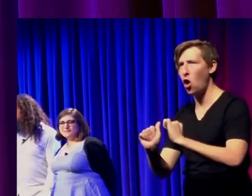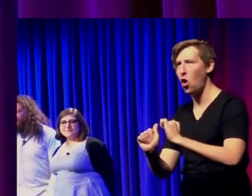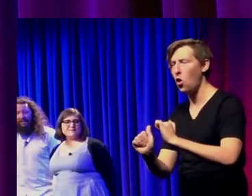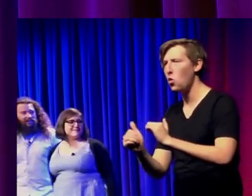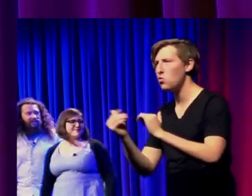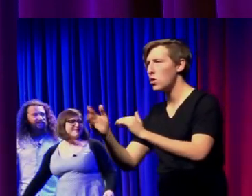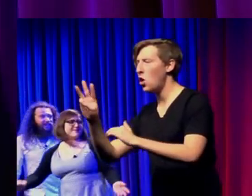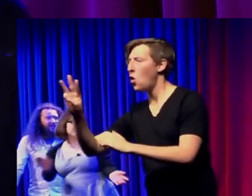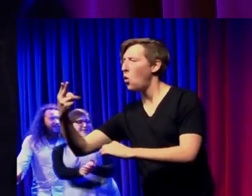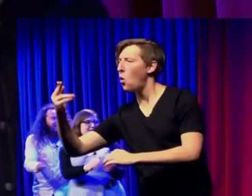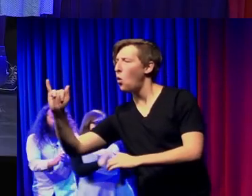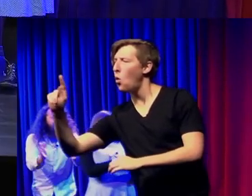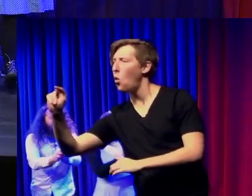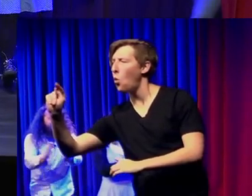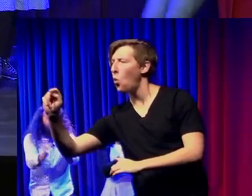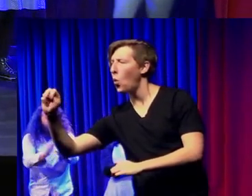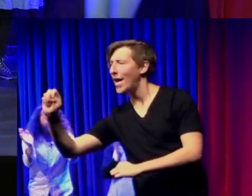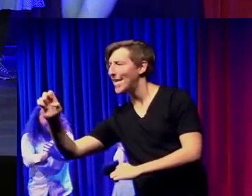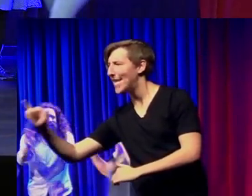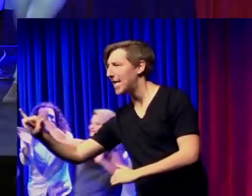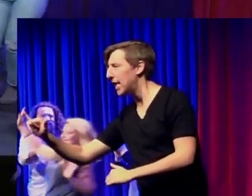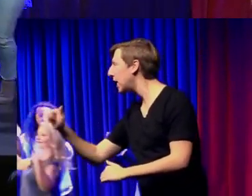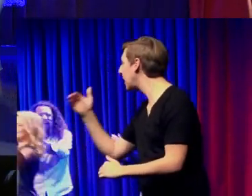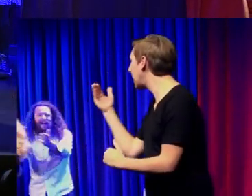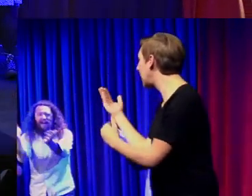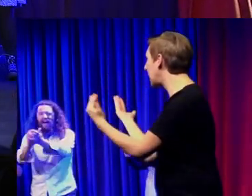up for Whittney Millsap!